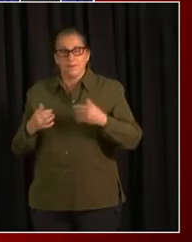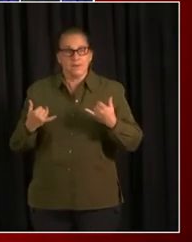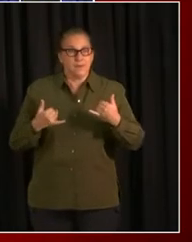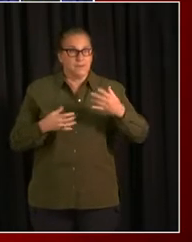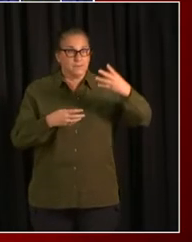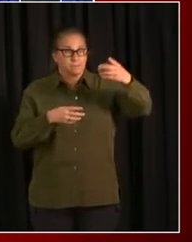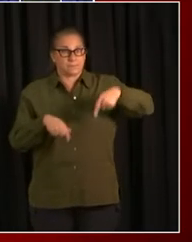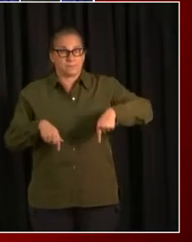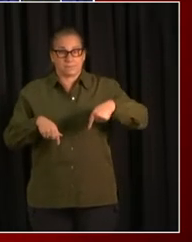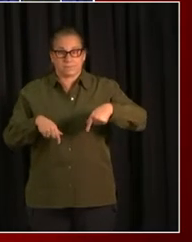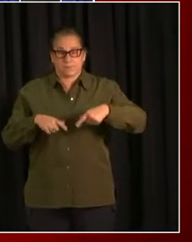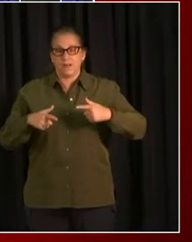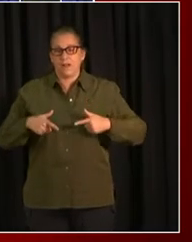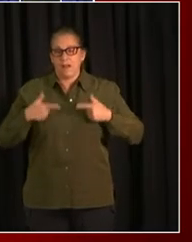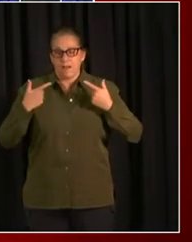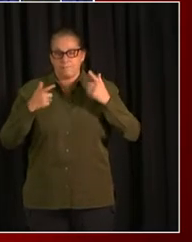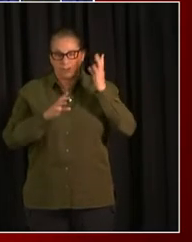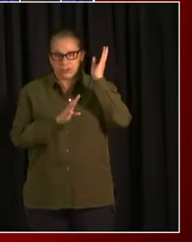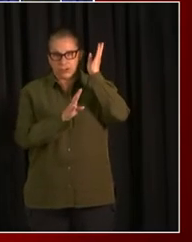social media accounts, as well as